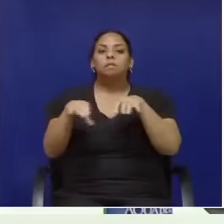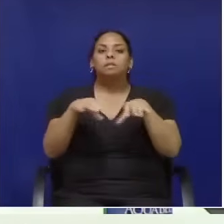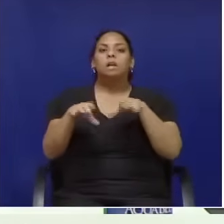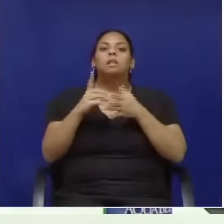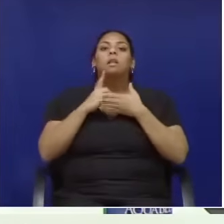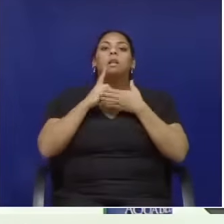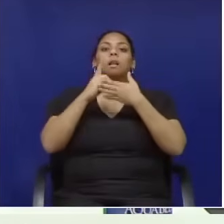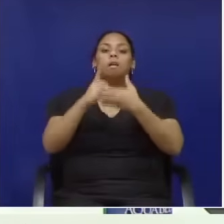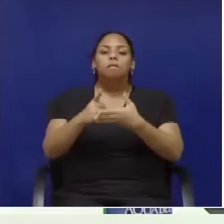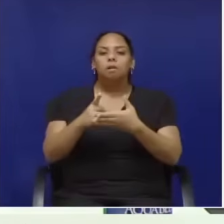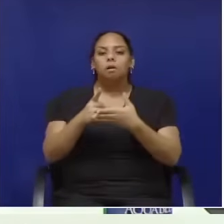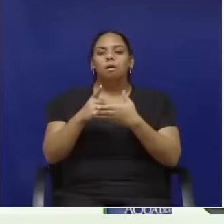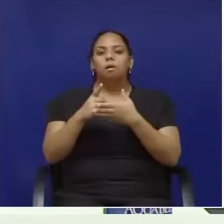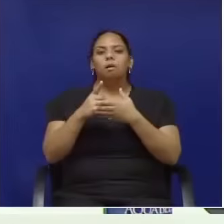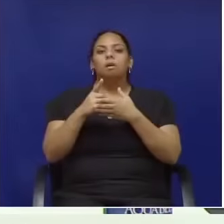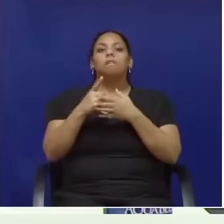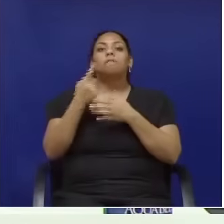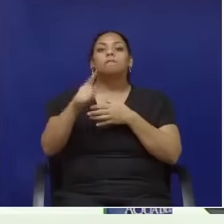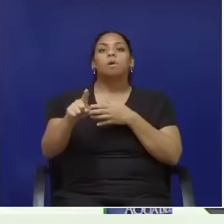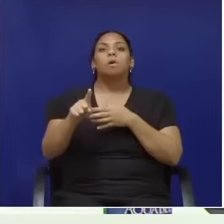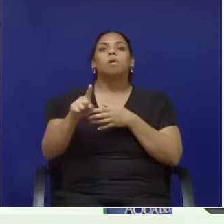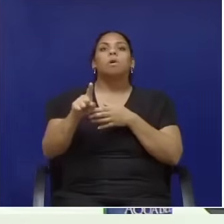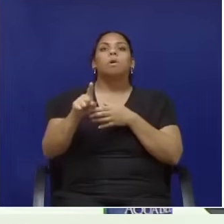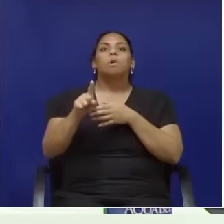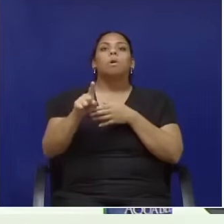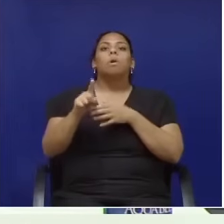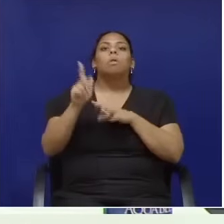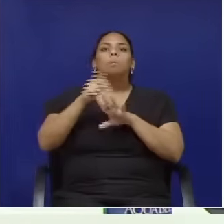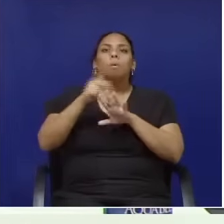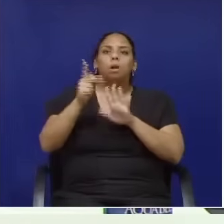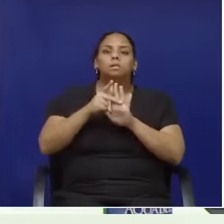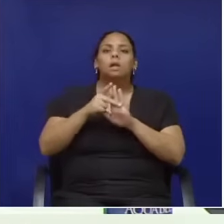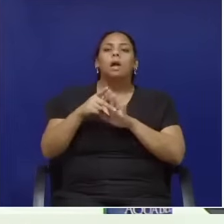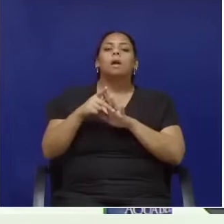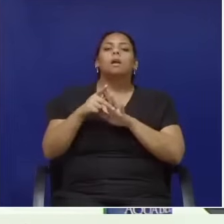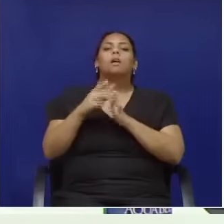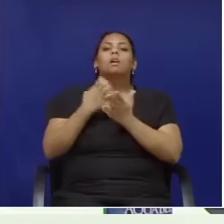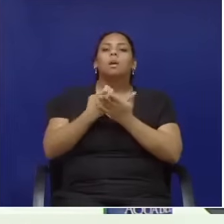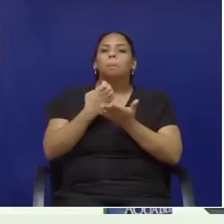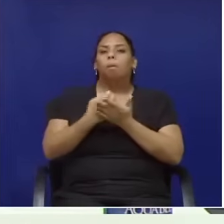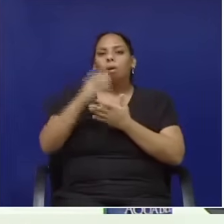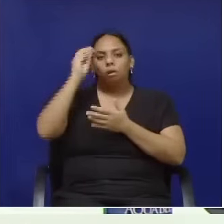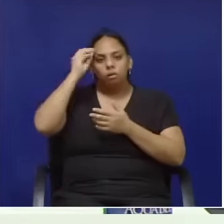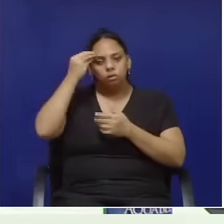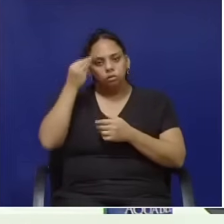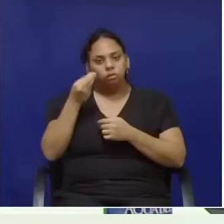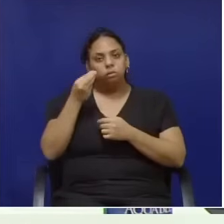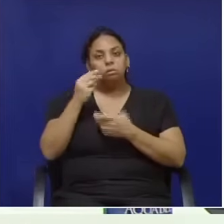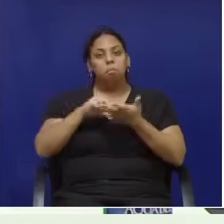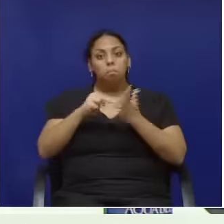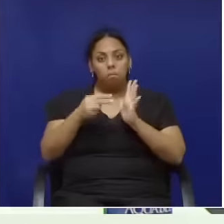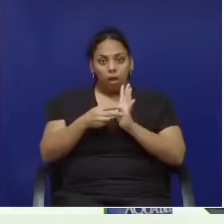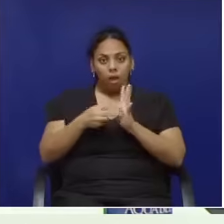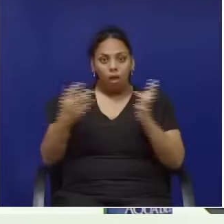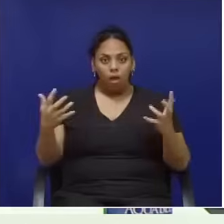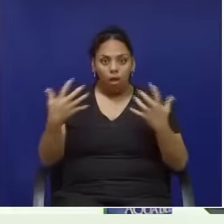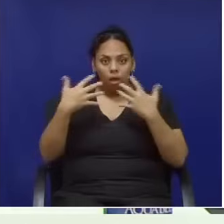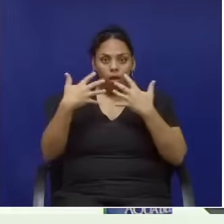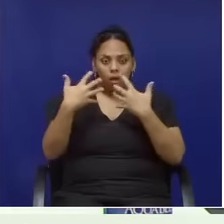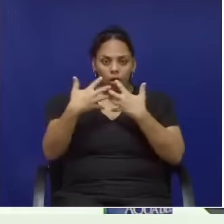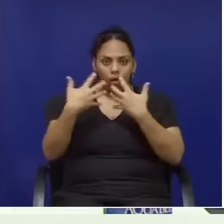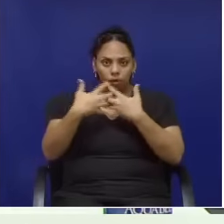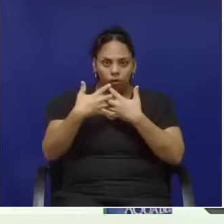greatest value for South Africa's foreign policy and economic interests. Planned engagements will be